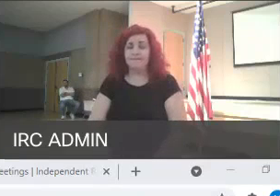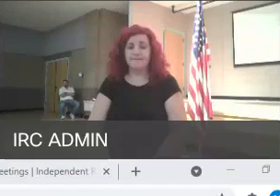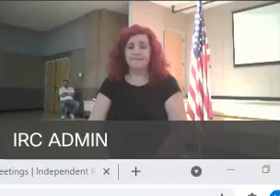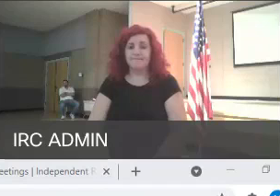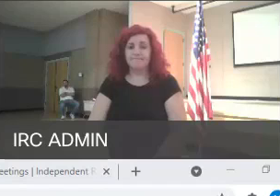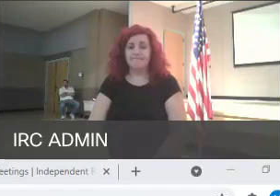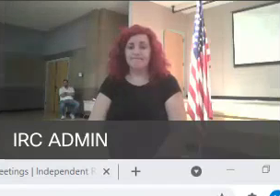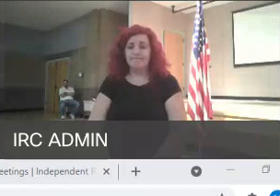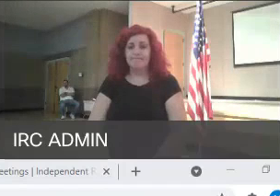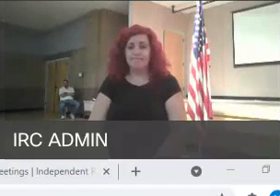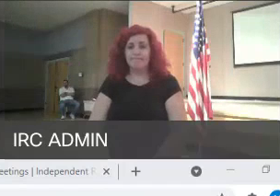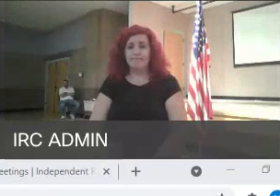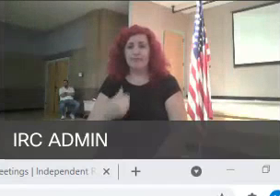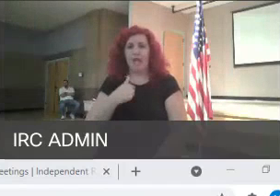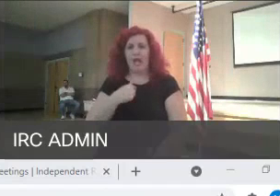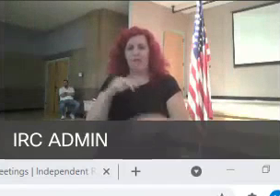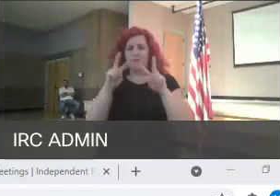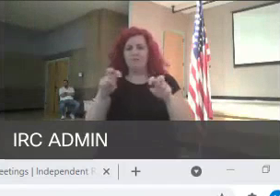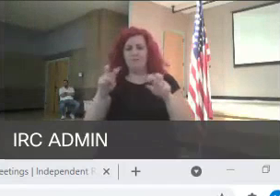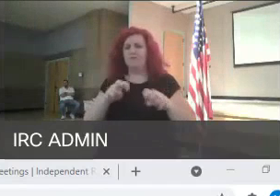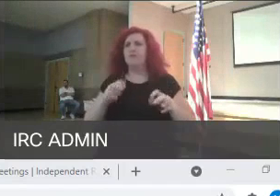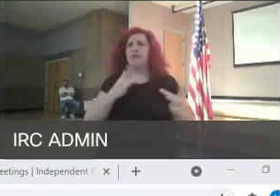I'm looking at is a concern. This